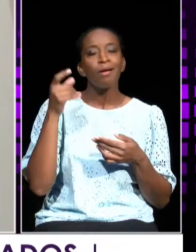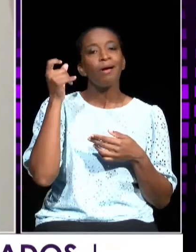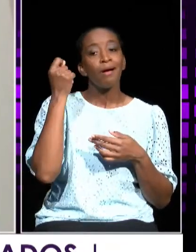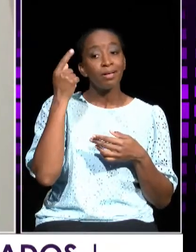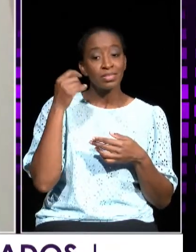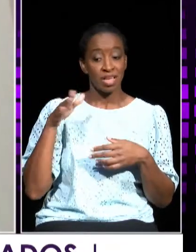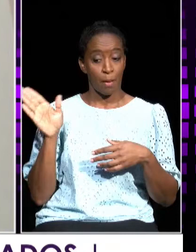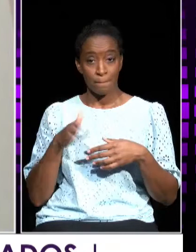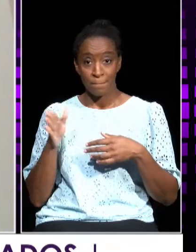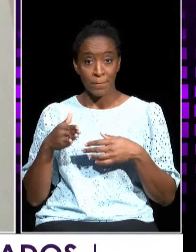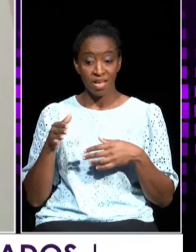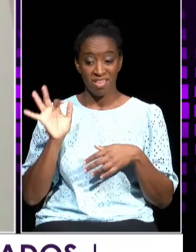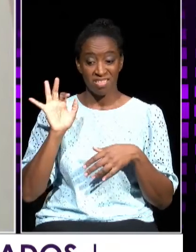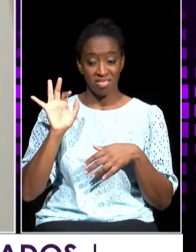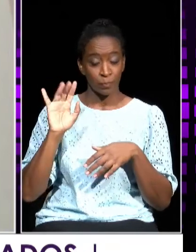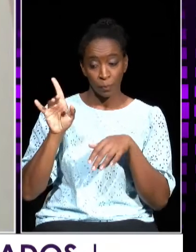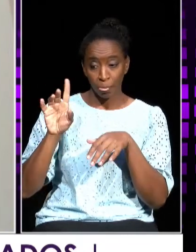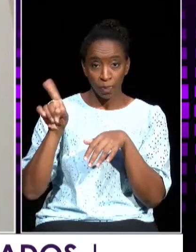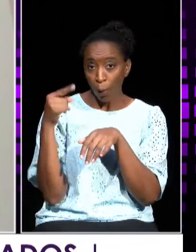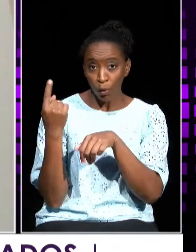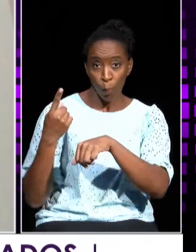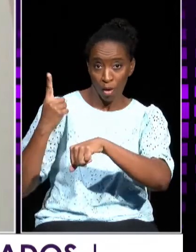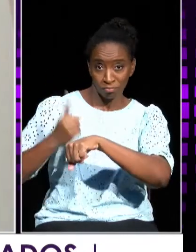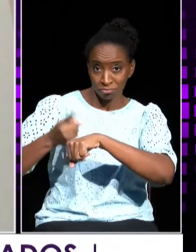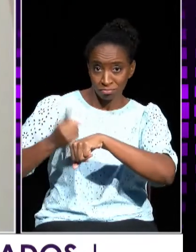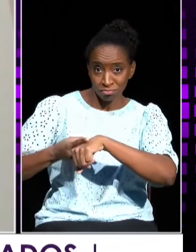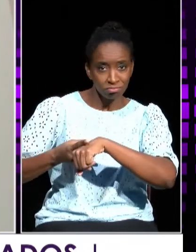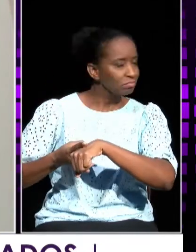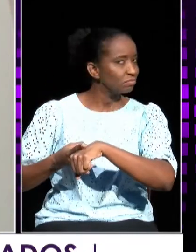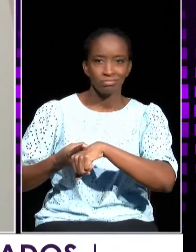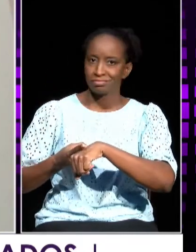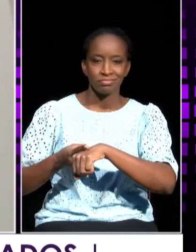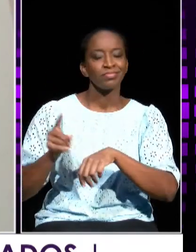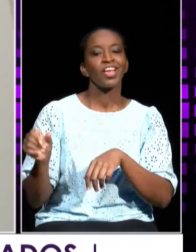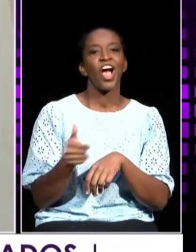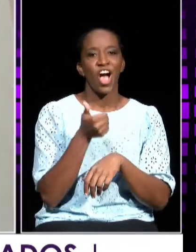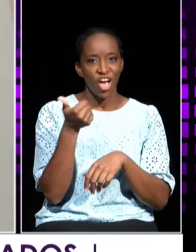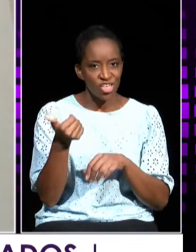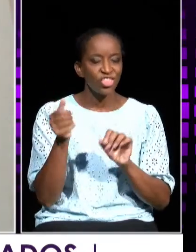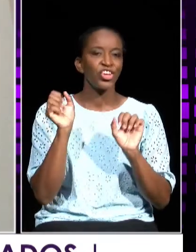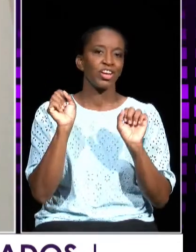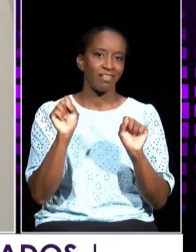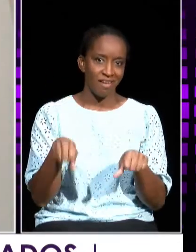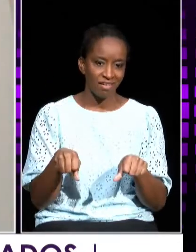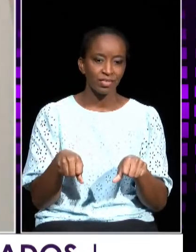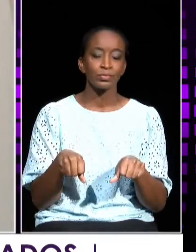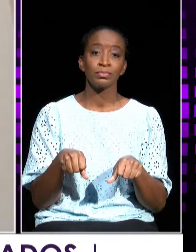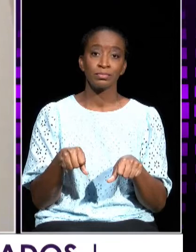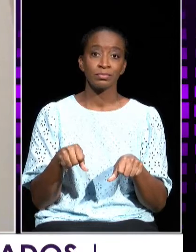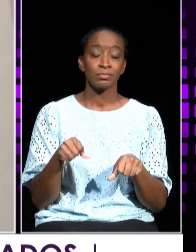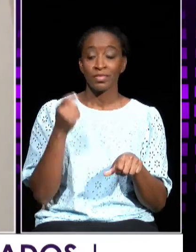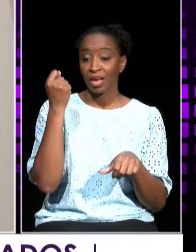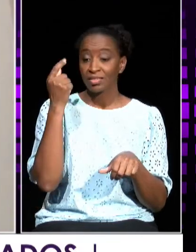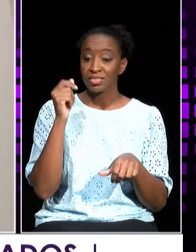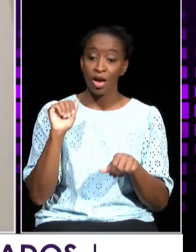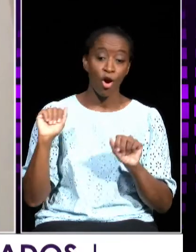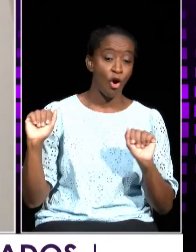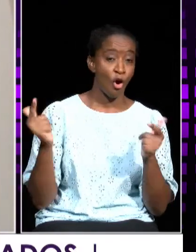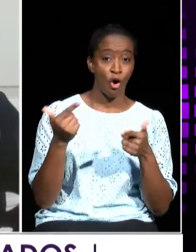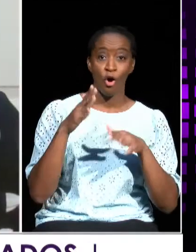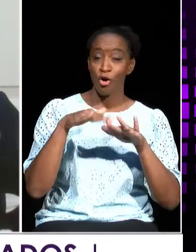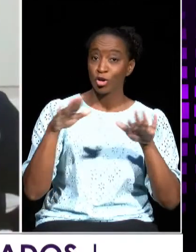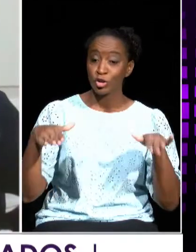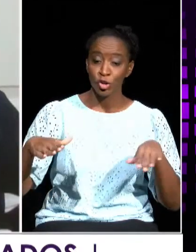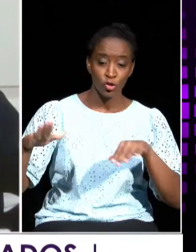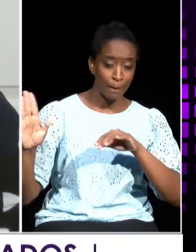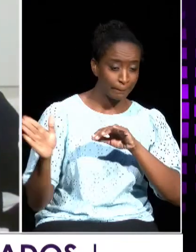you will address certain situations, because not everybody, it will not work for everybody. Thanks, Shernell.